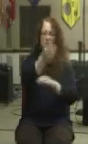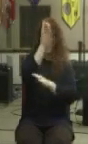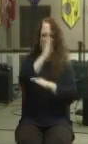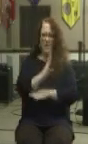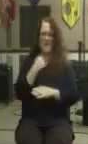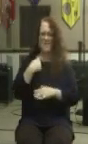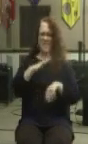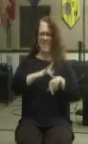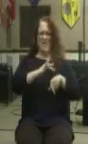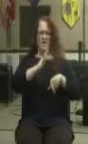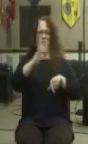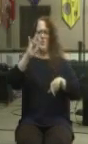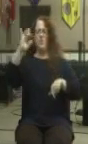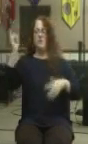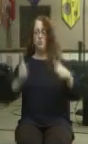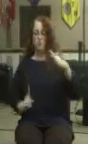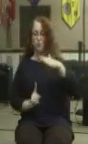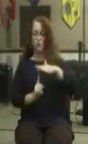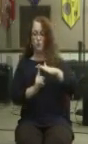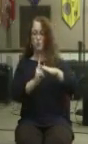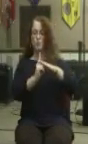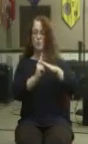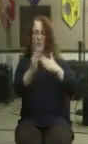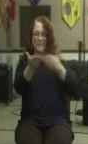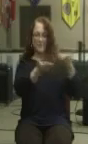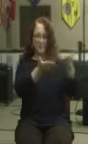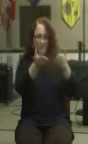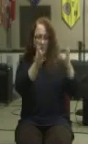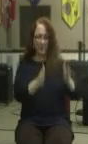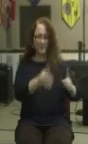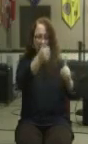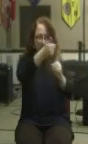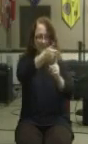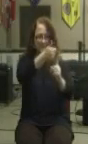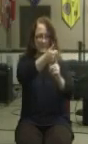so committed to God that glory shows up in him?